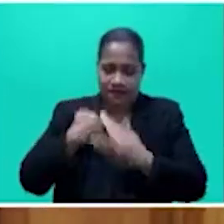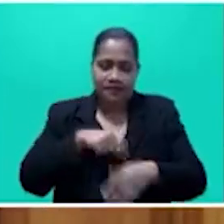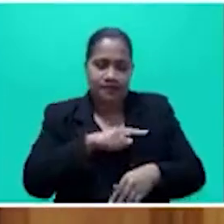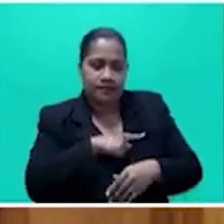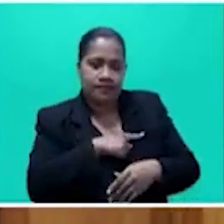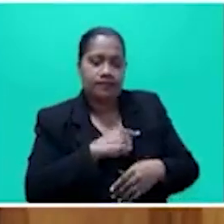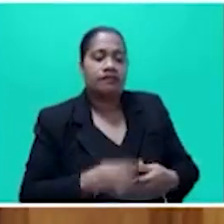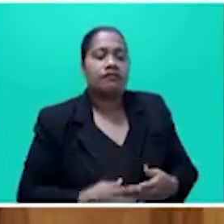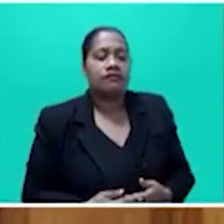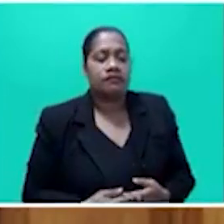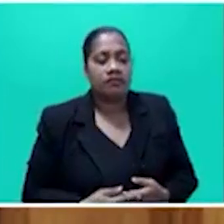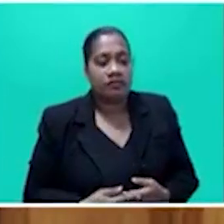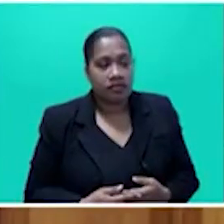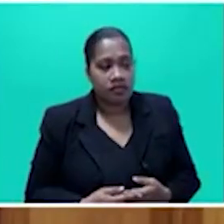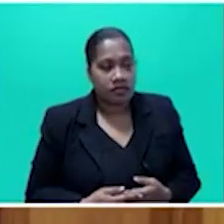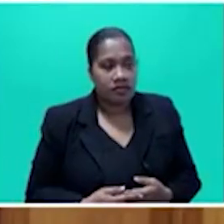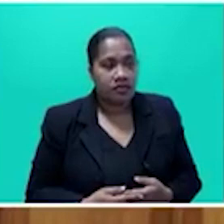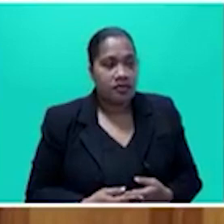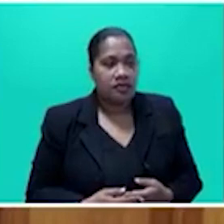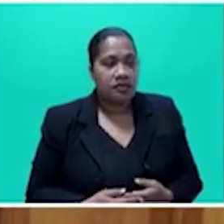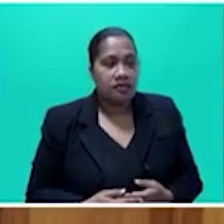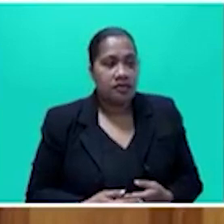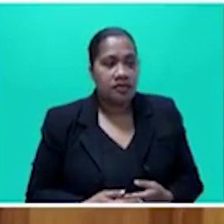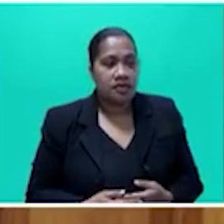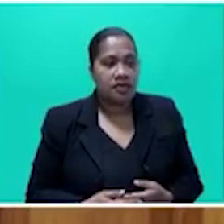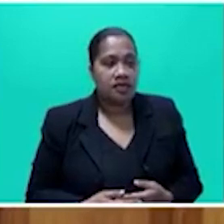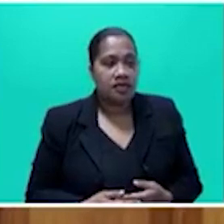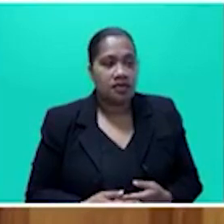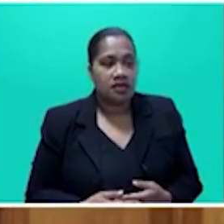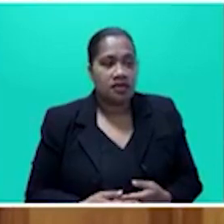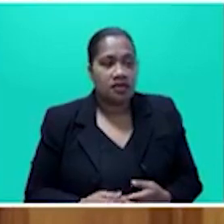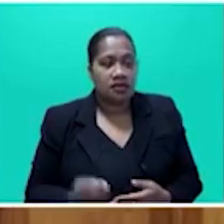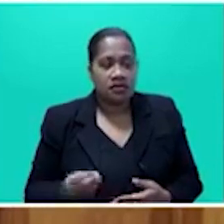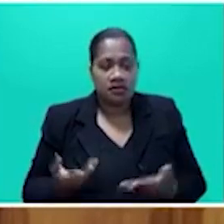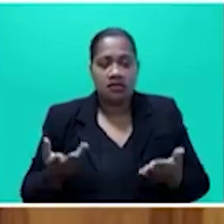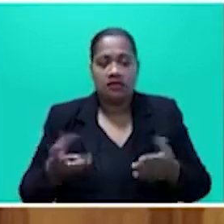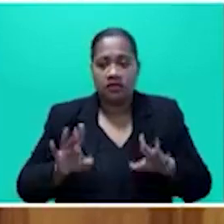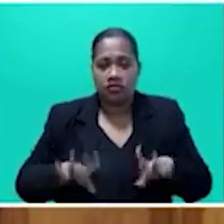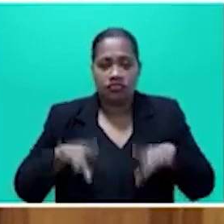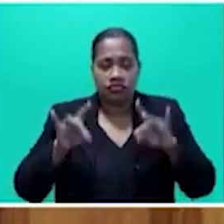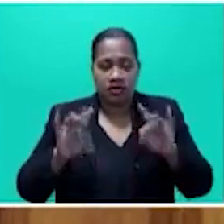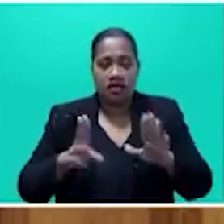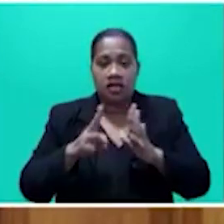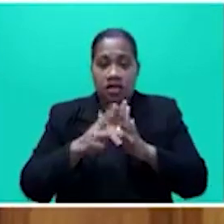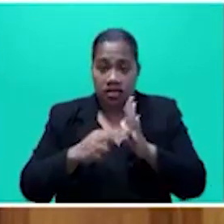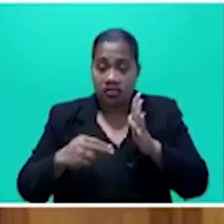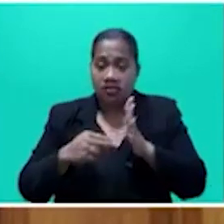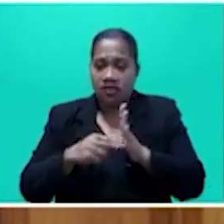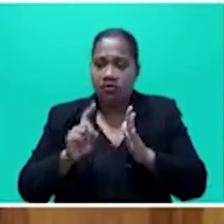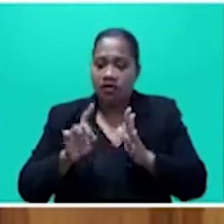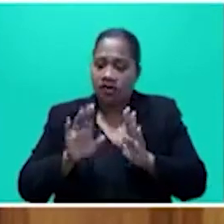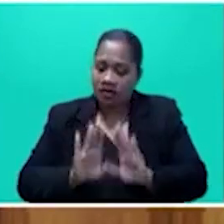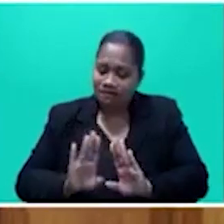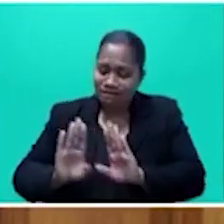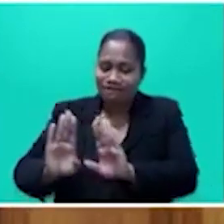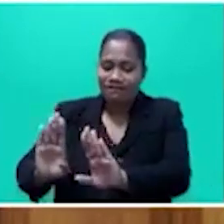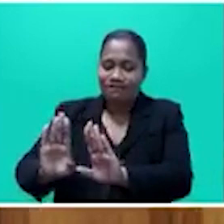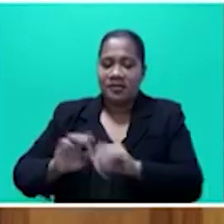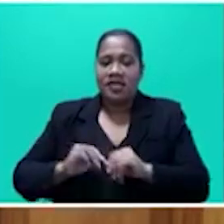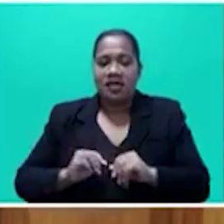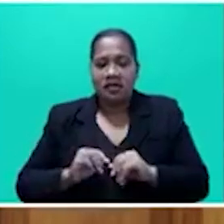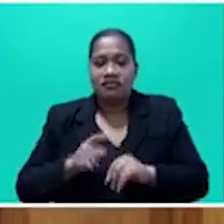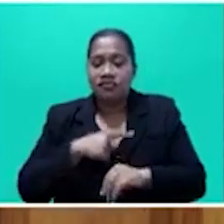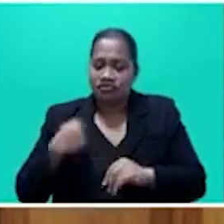for Australia and New Zealand to keep China out, hence the level of support that we're seeing today. So it